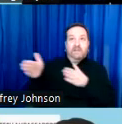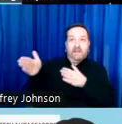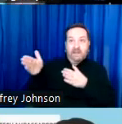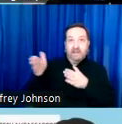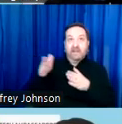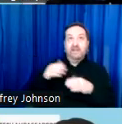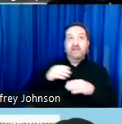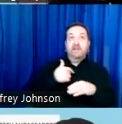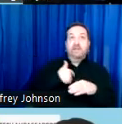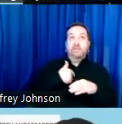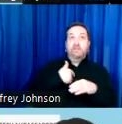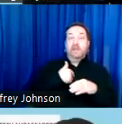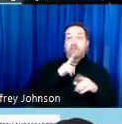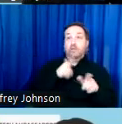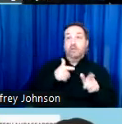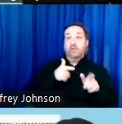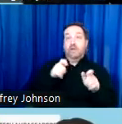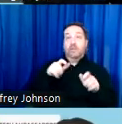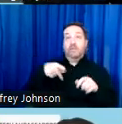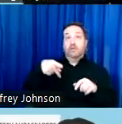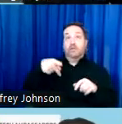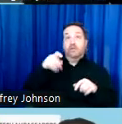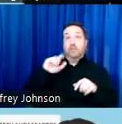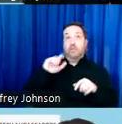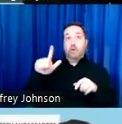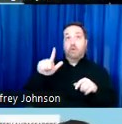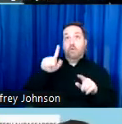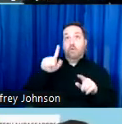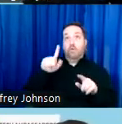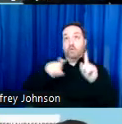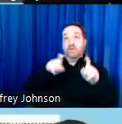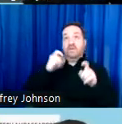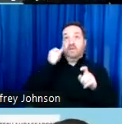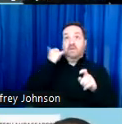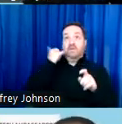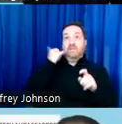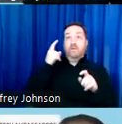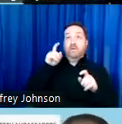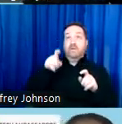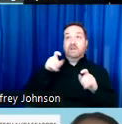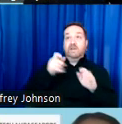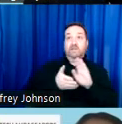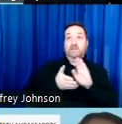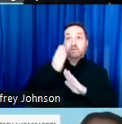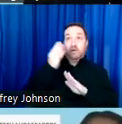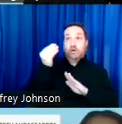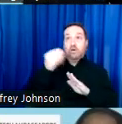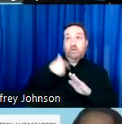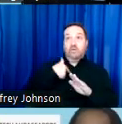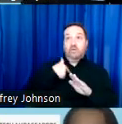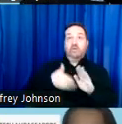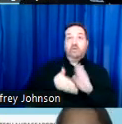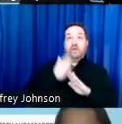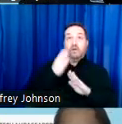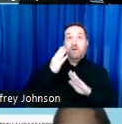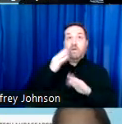I'm going to do real quick is just run a poll. And for anyone who needs to go, we'll let you go right after